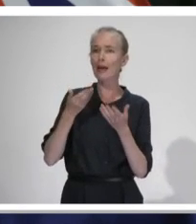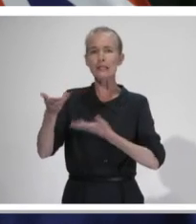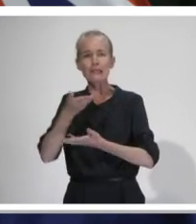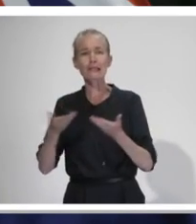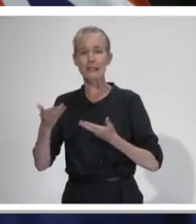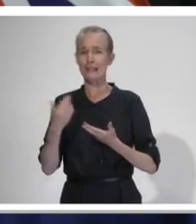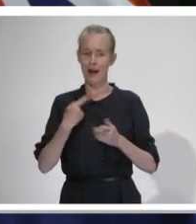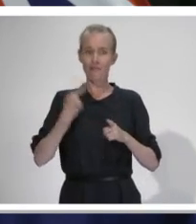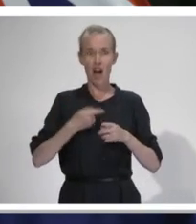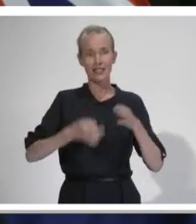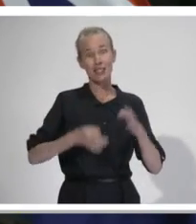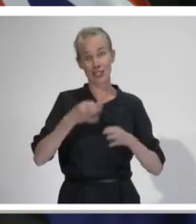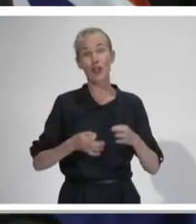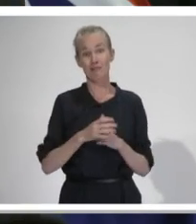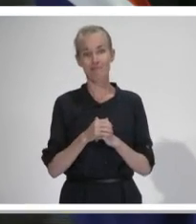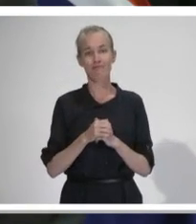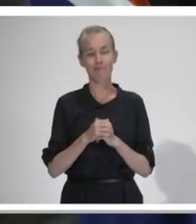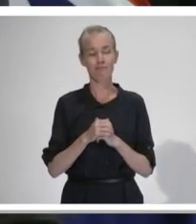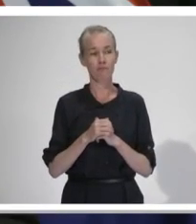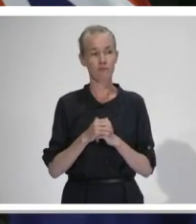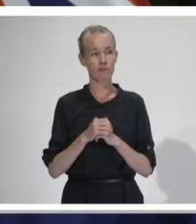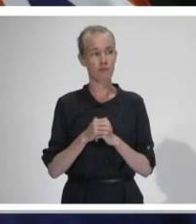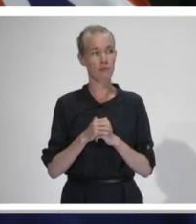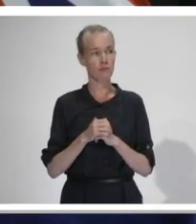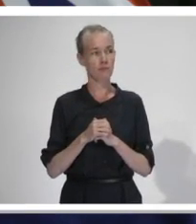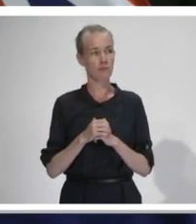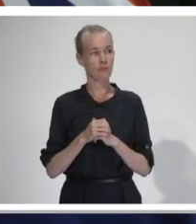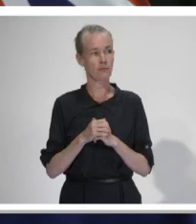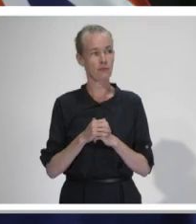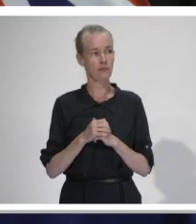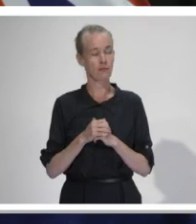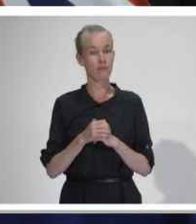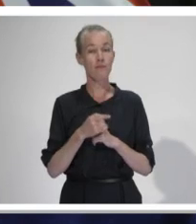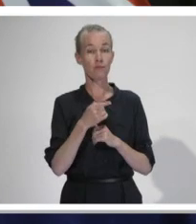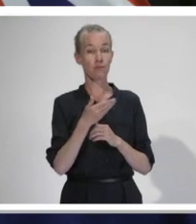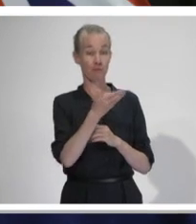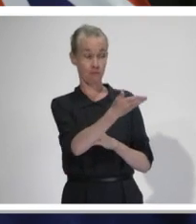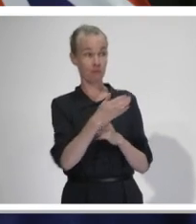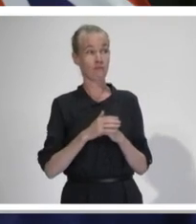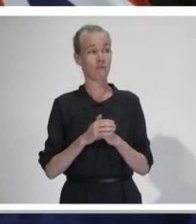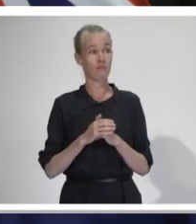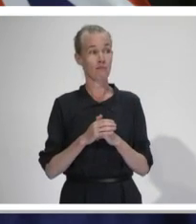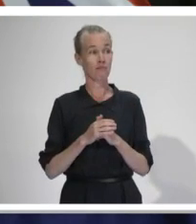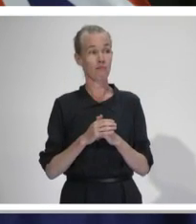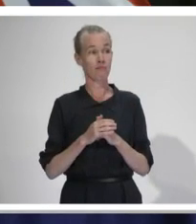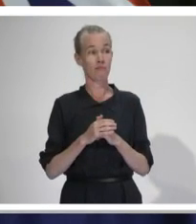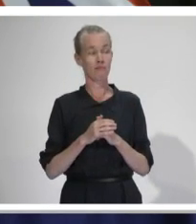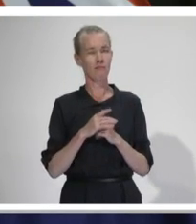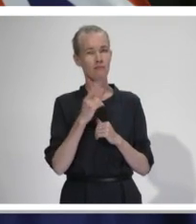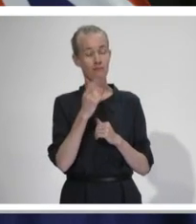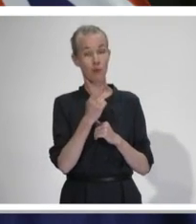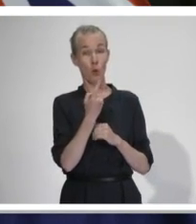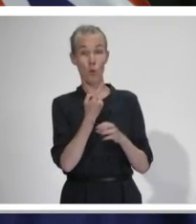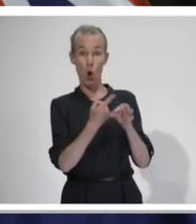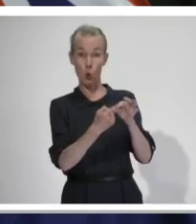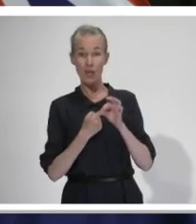that's been made. Do you think it's safe for 20+ young children to be attending an early